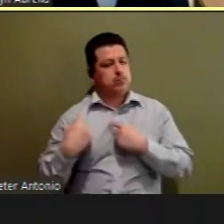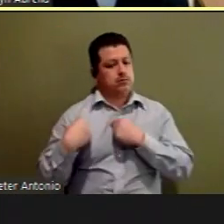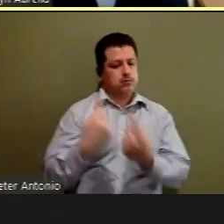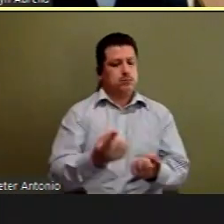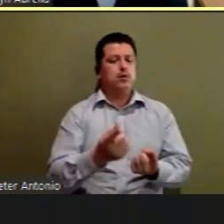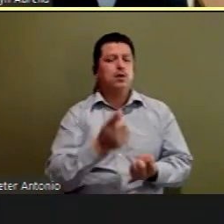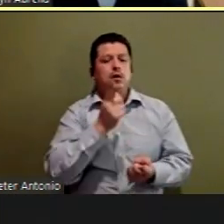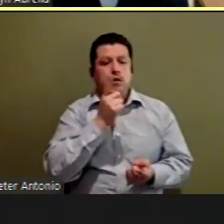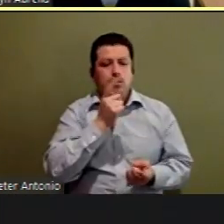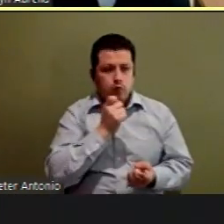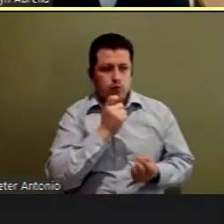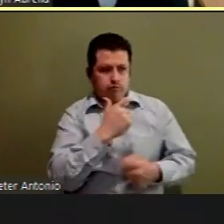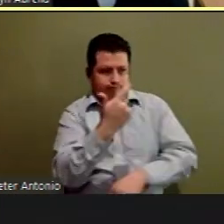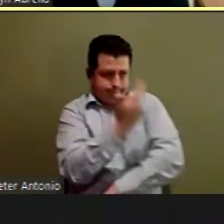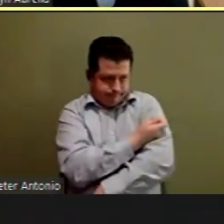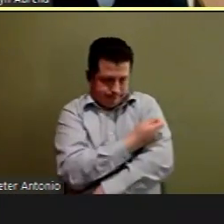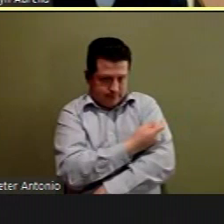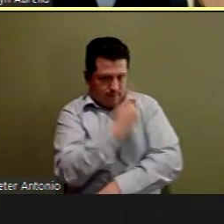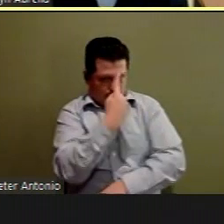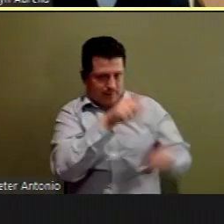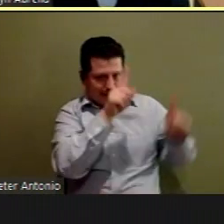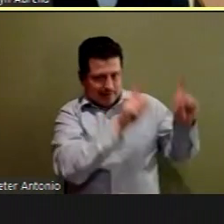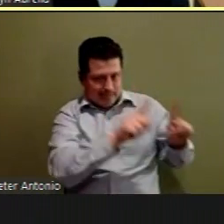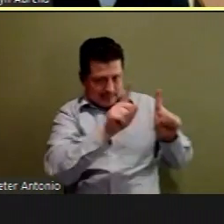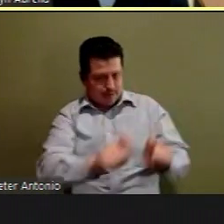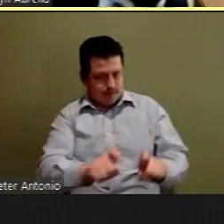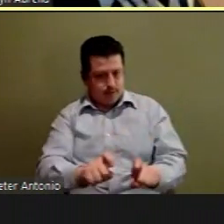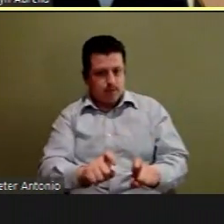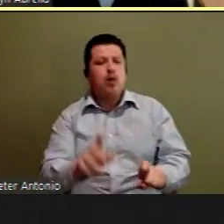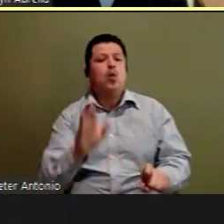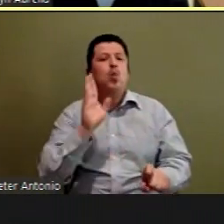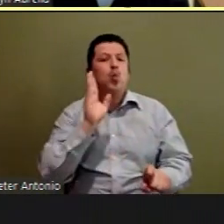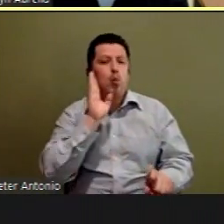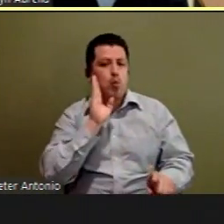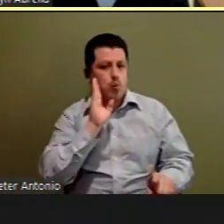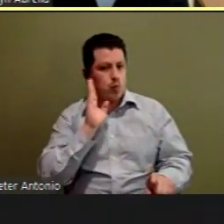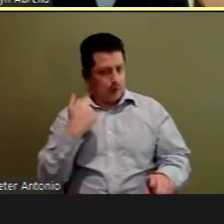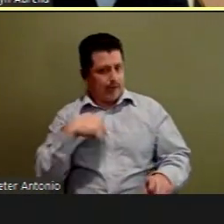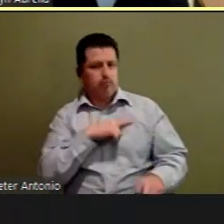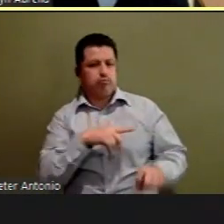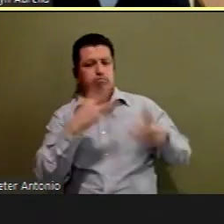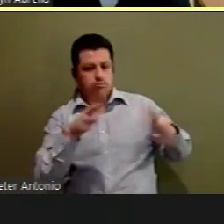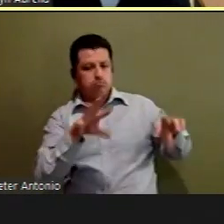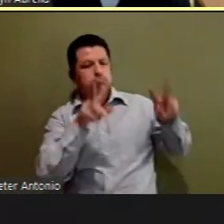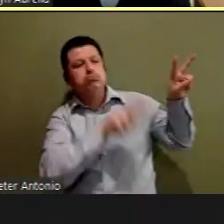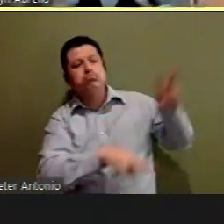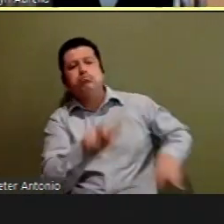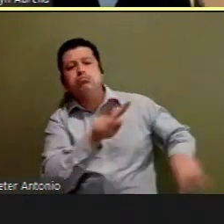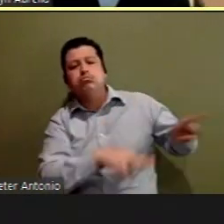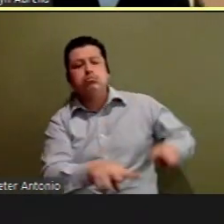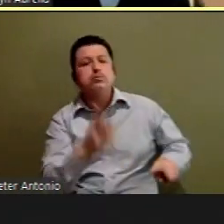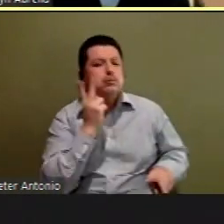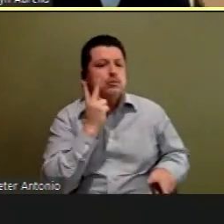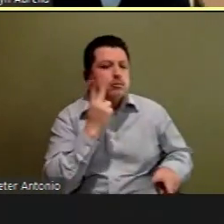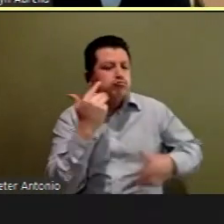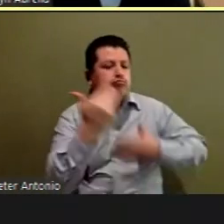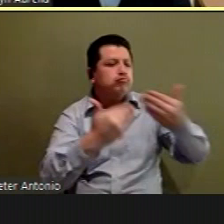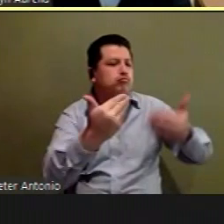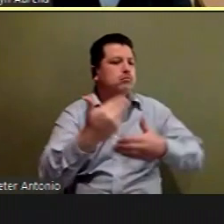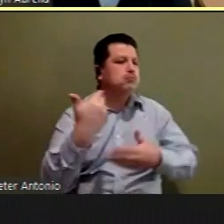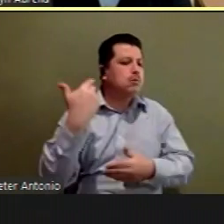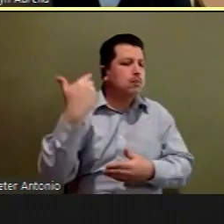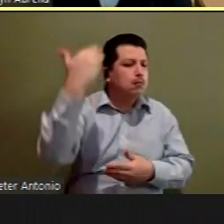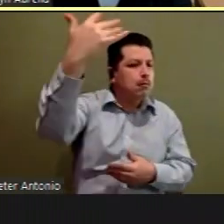yet. And that is a really good thing to know because we do know that natural immunity will wane after around 3